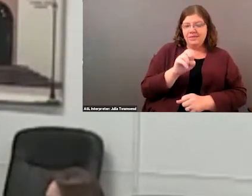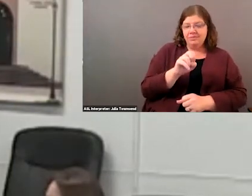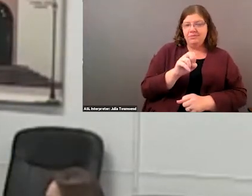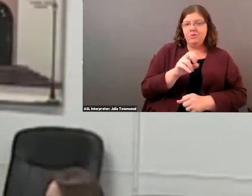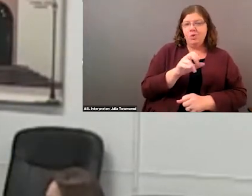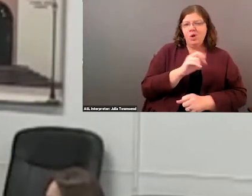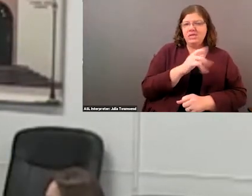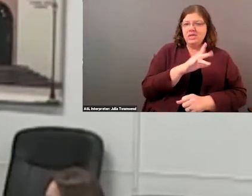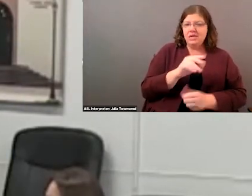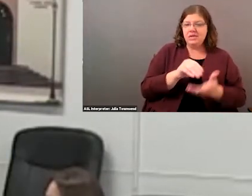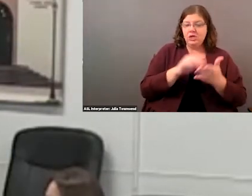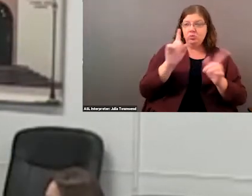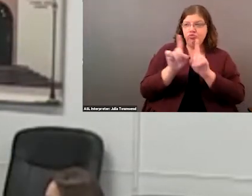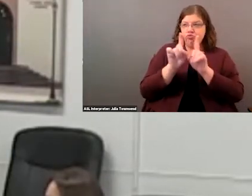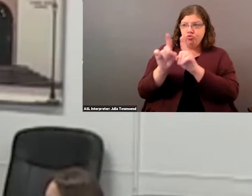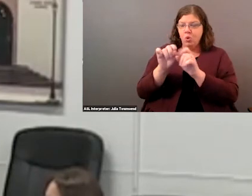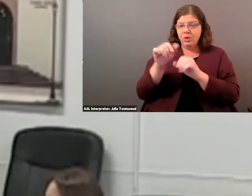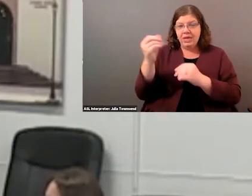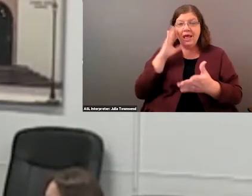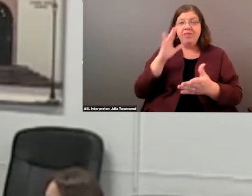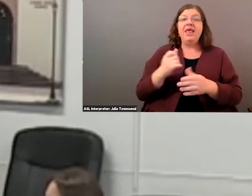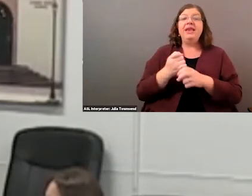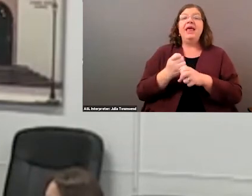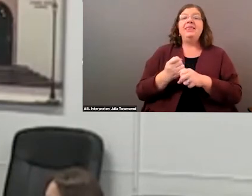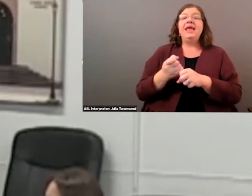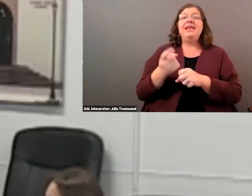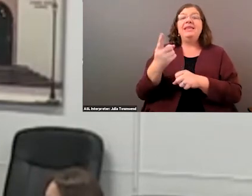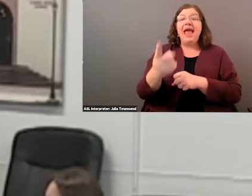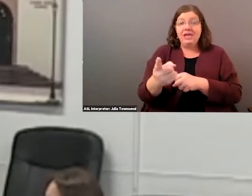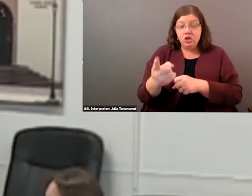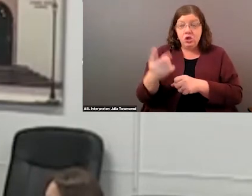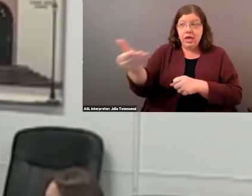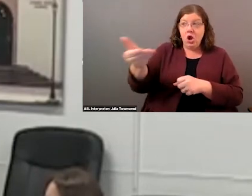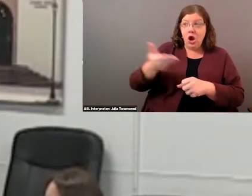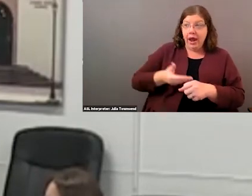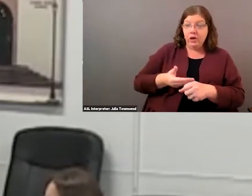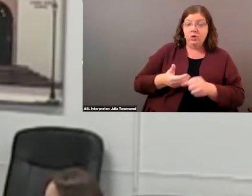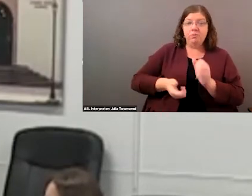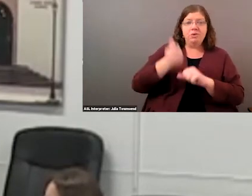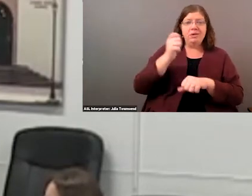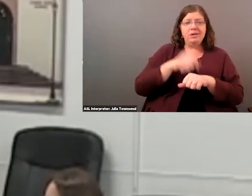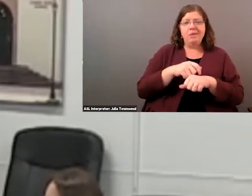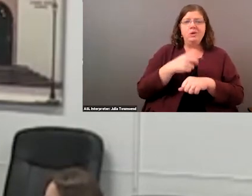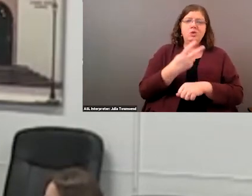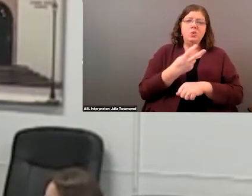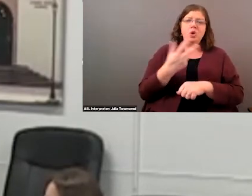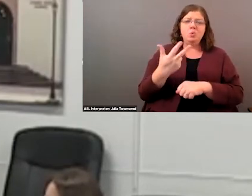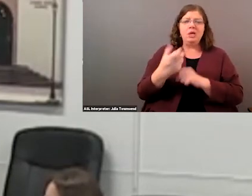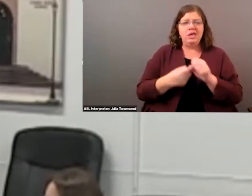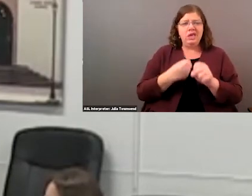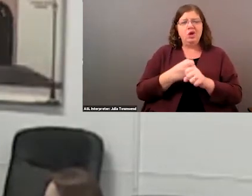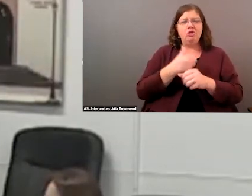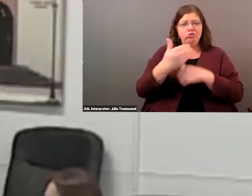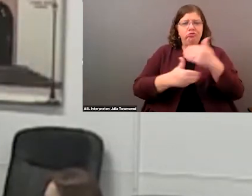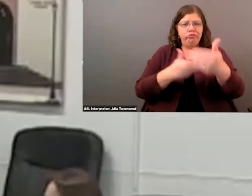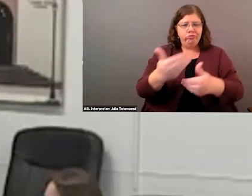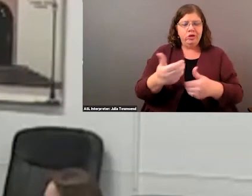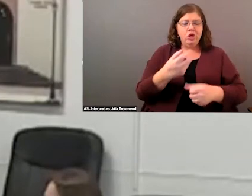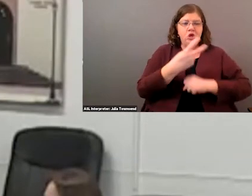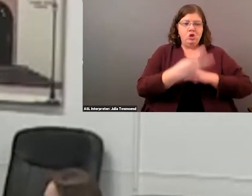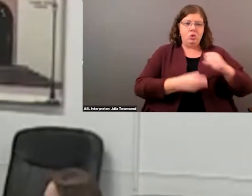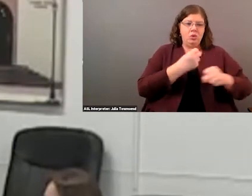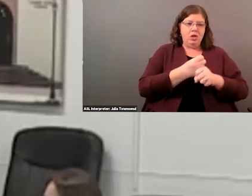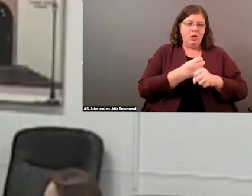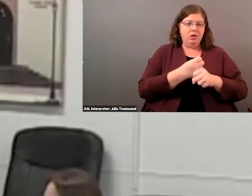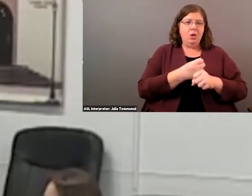for usually a 2 or 3 year, usually 2 years because of the probationary status. But so that connection that I've made there is, I think, going